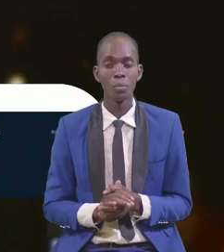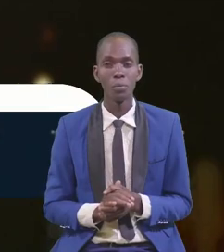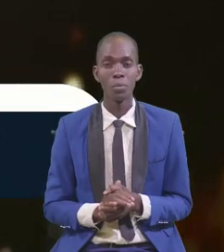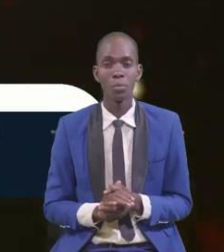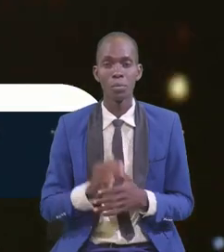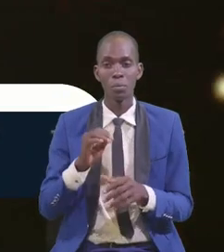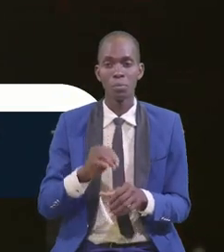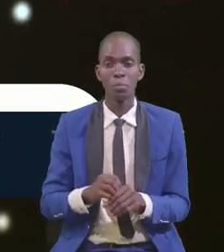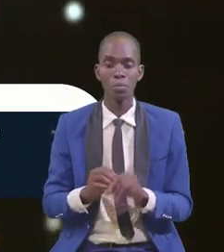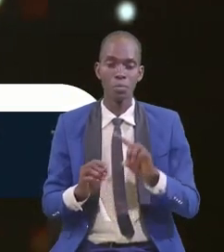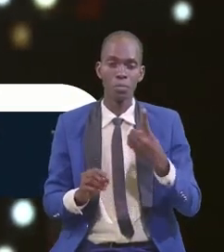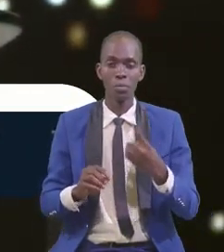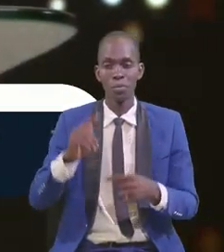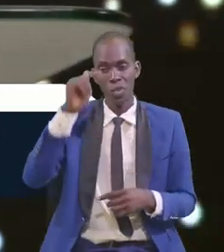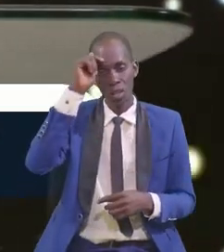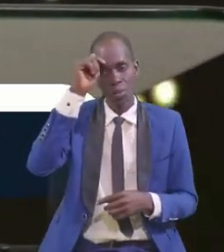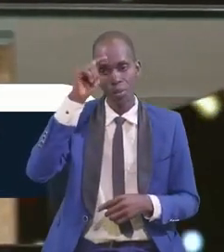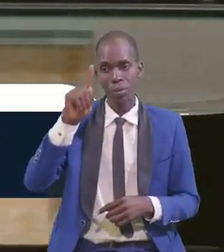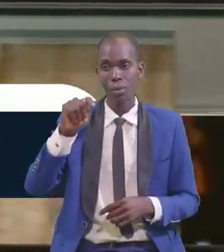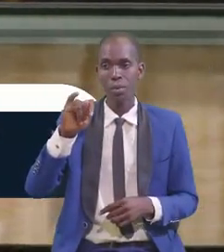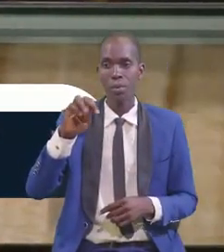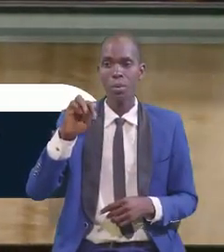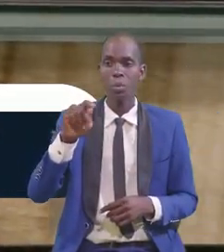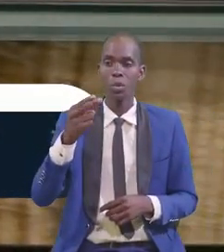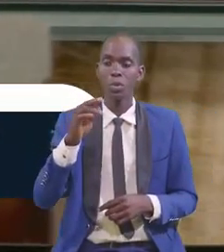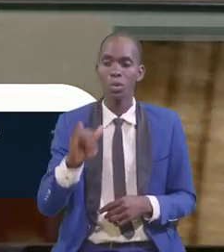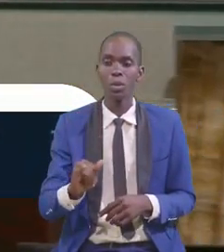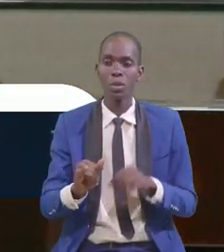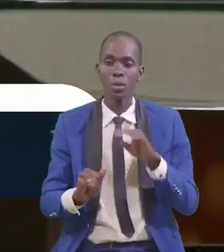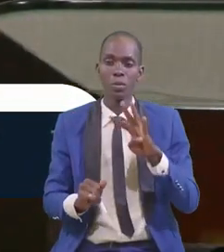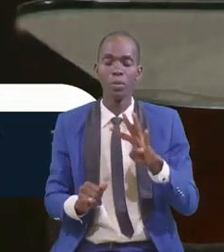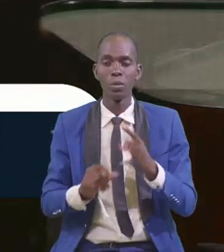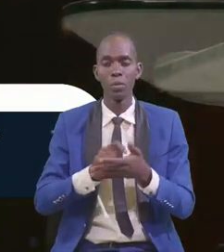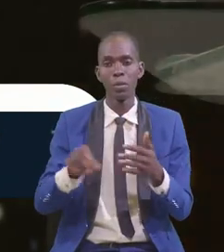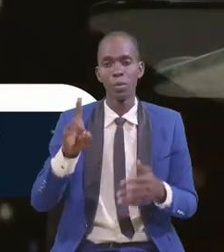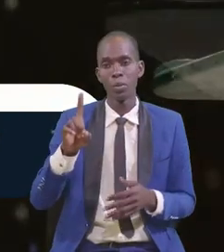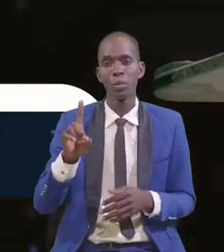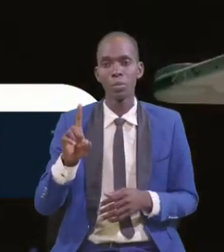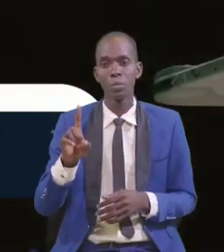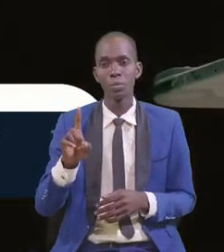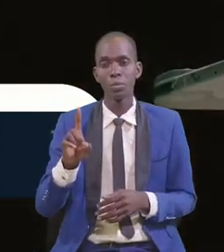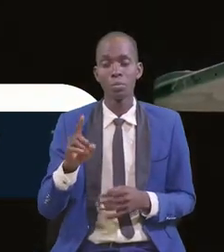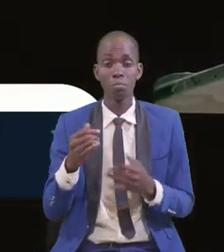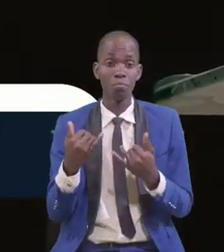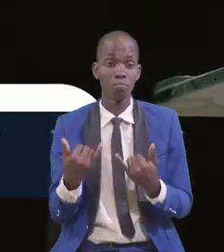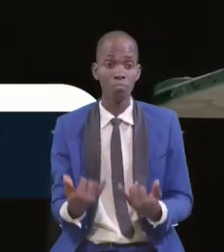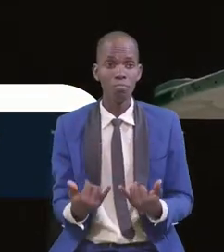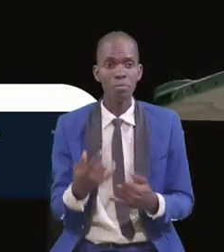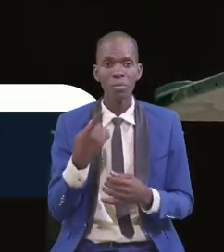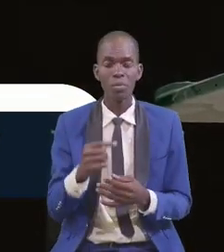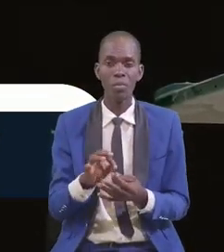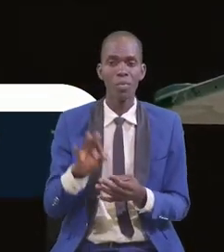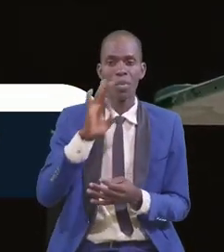told in 1 Timothy chapter 4, and we're reading there from verse 1. It says, now the